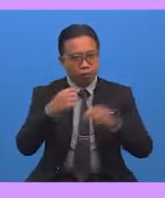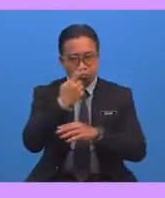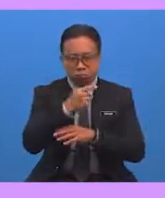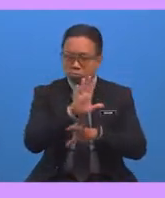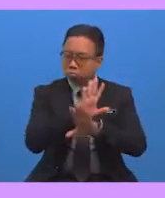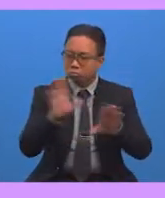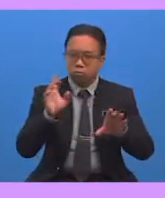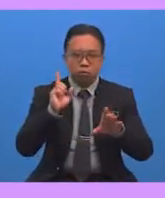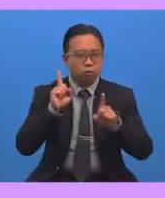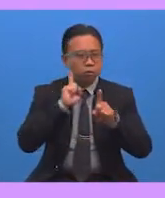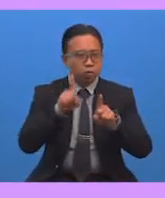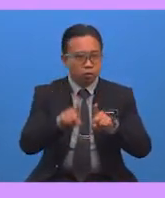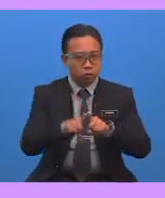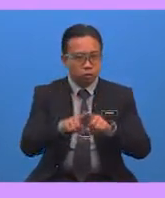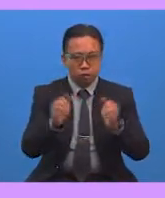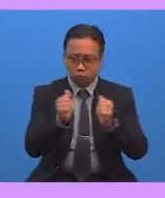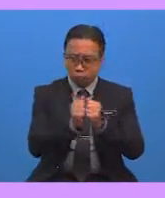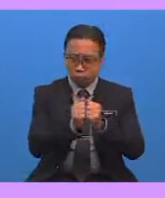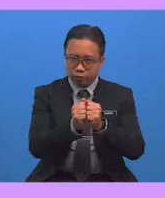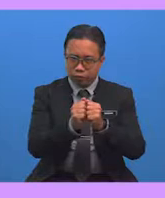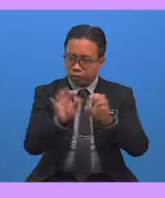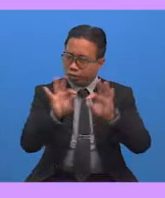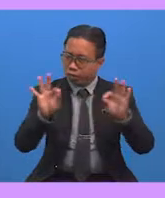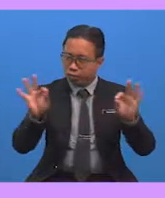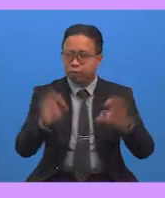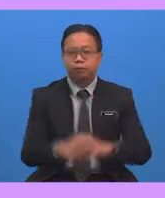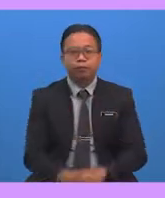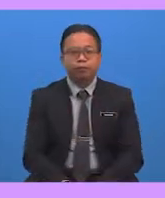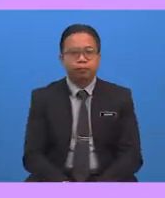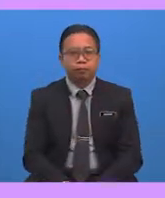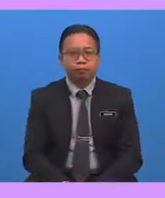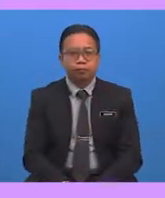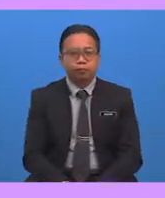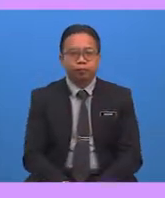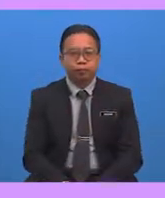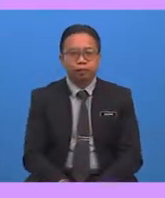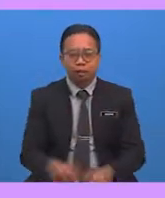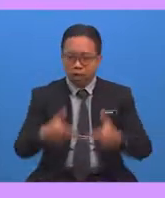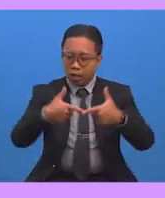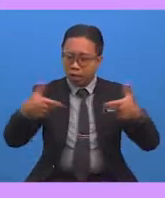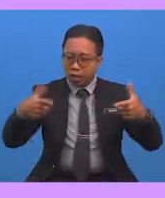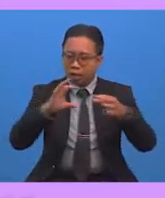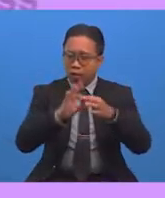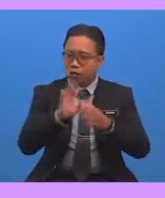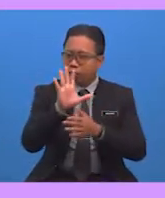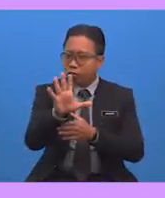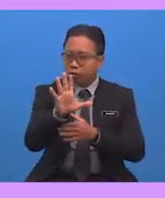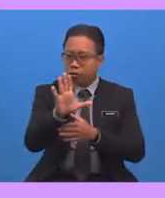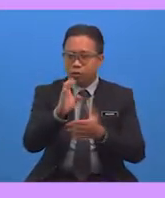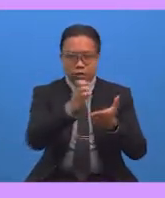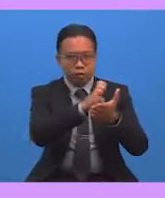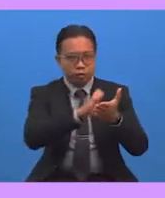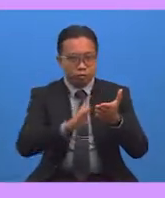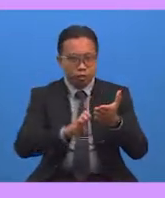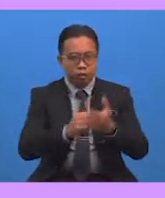agree with the statement, and this will be a brief outline of your essay. Academic